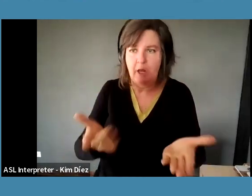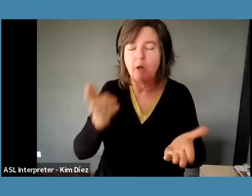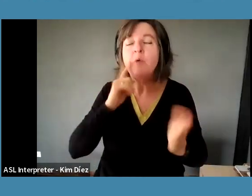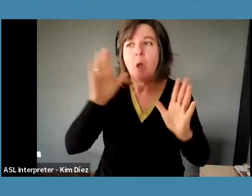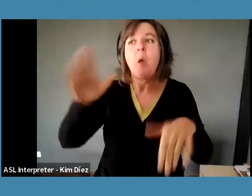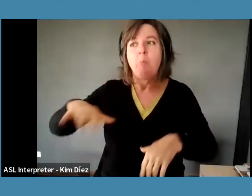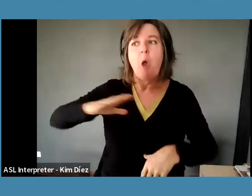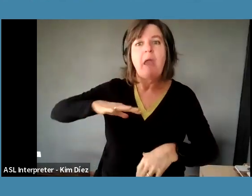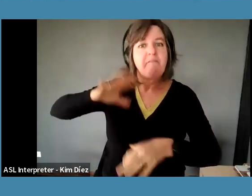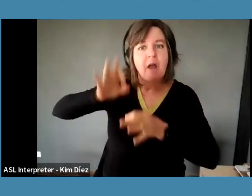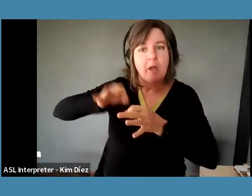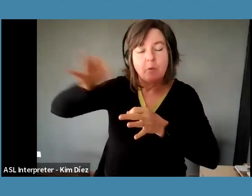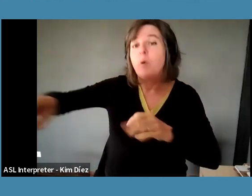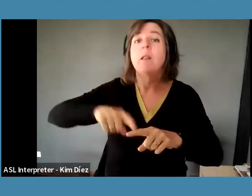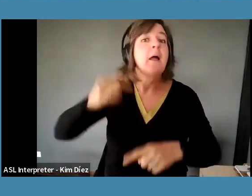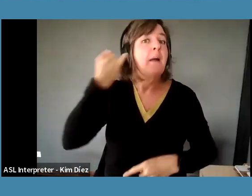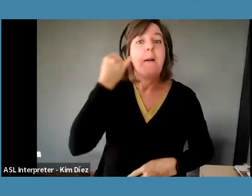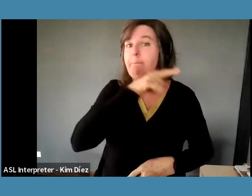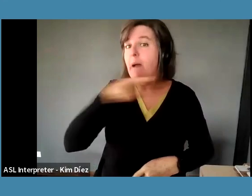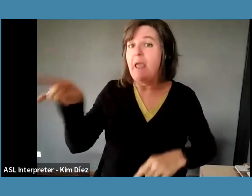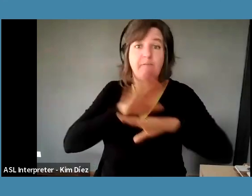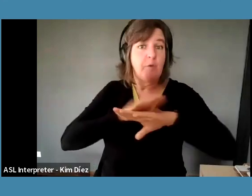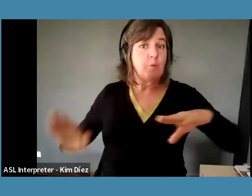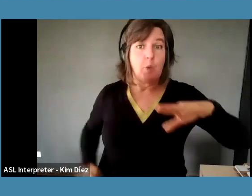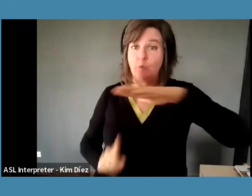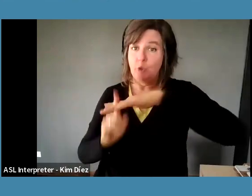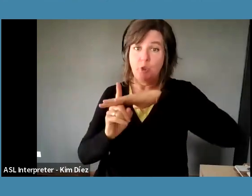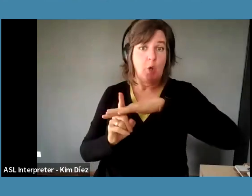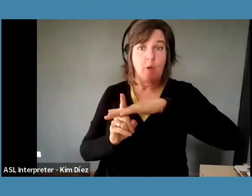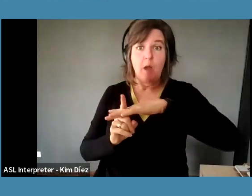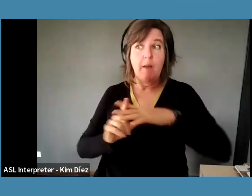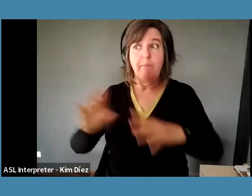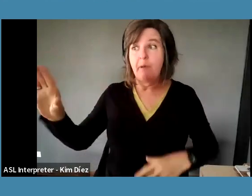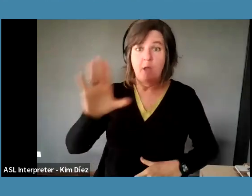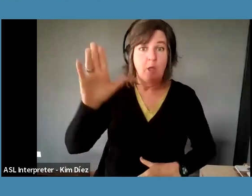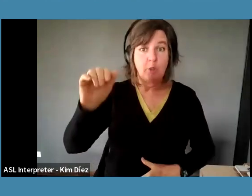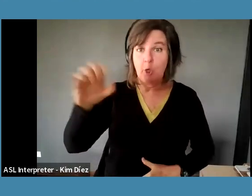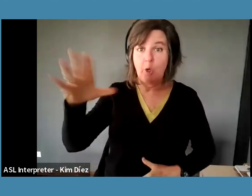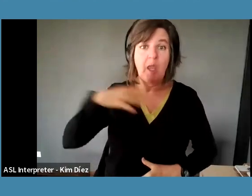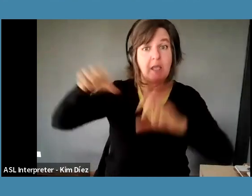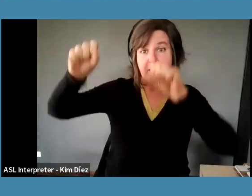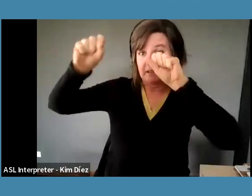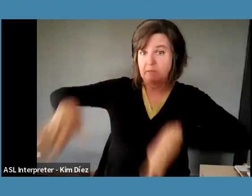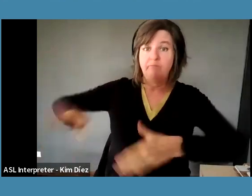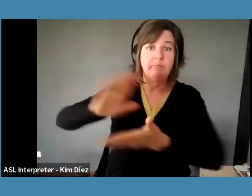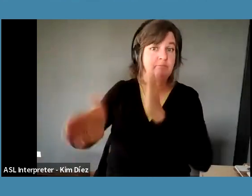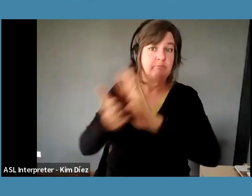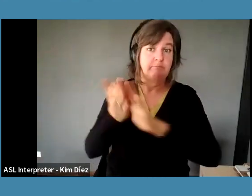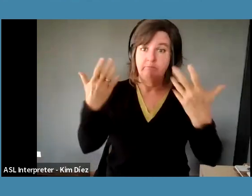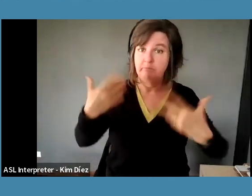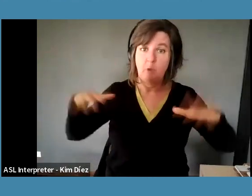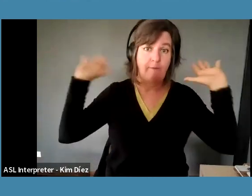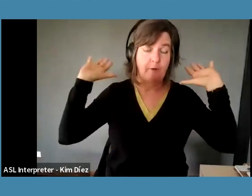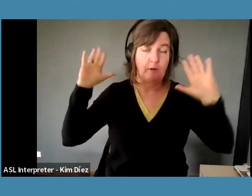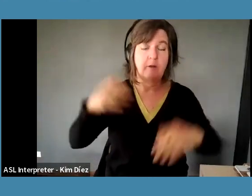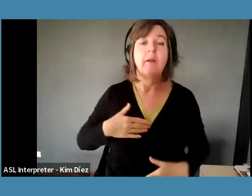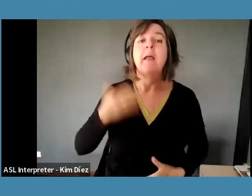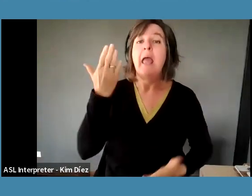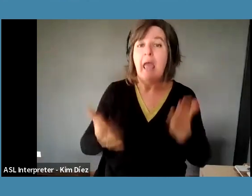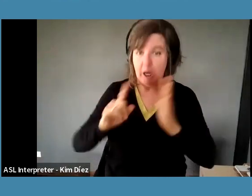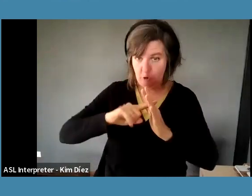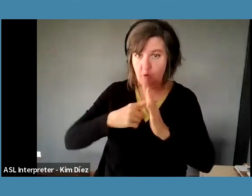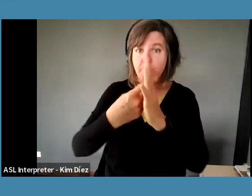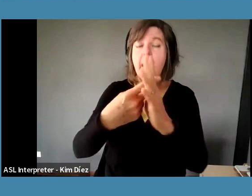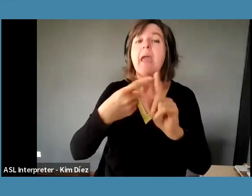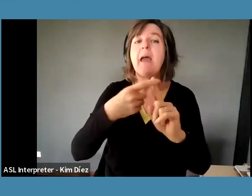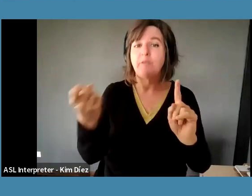if you don't show up, then they can just dismiss your case over. And you may have to start from the beginning